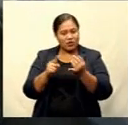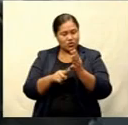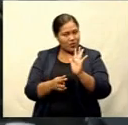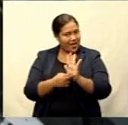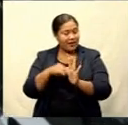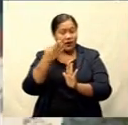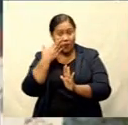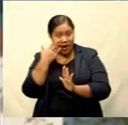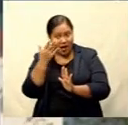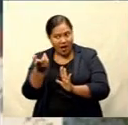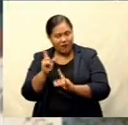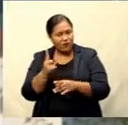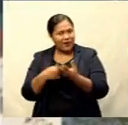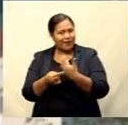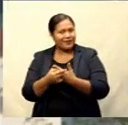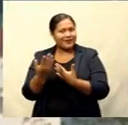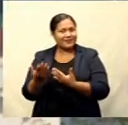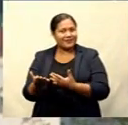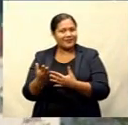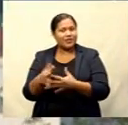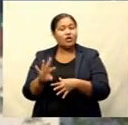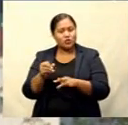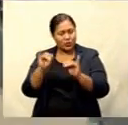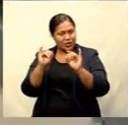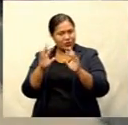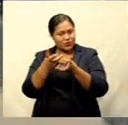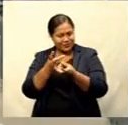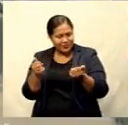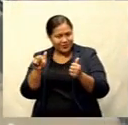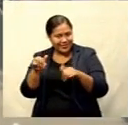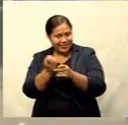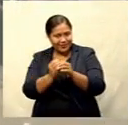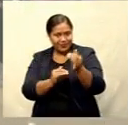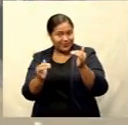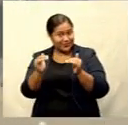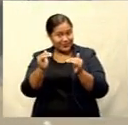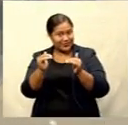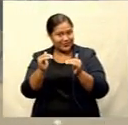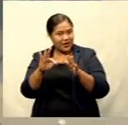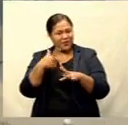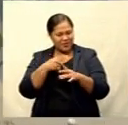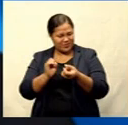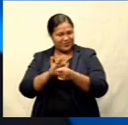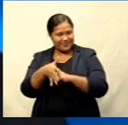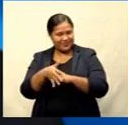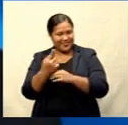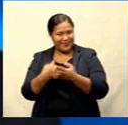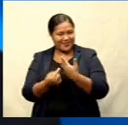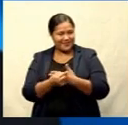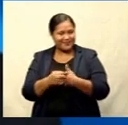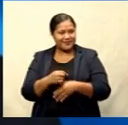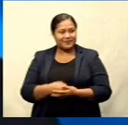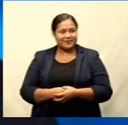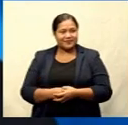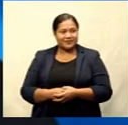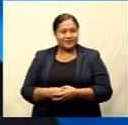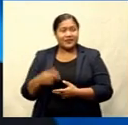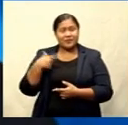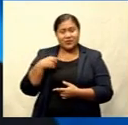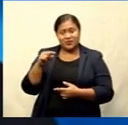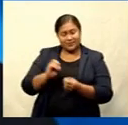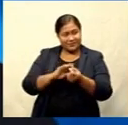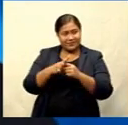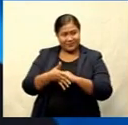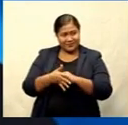aware of the drawbacks in efforts to address inequality in general during this pandemic. Following COVID-19, we're